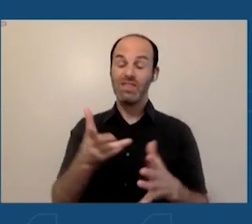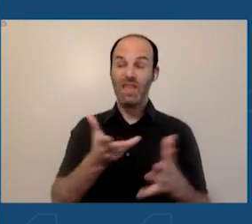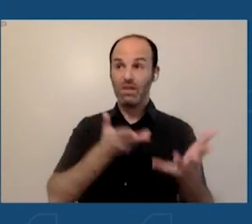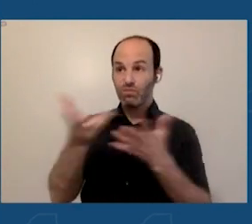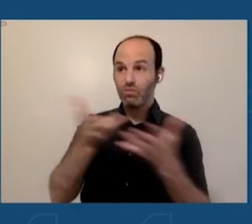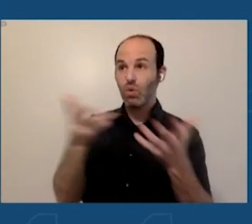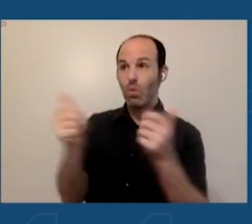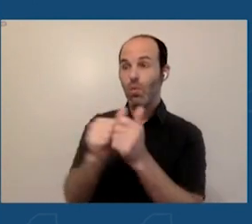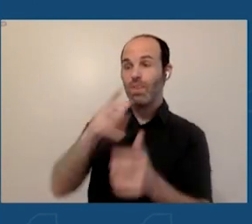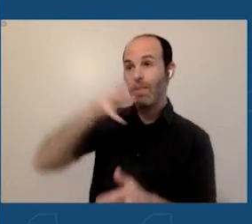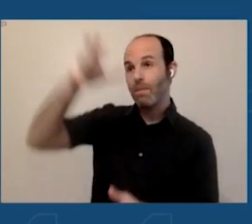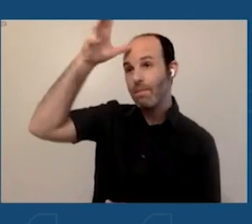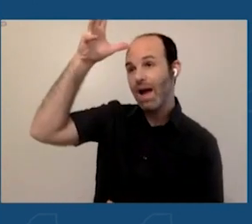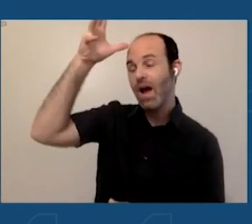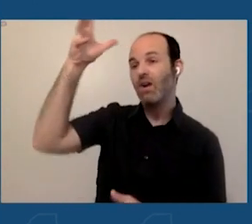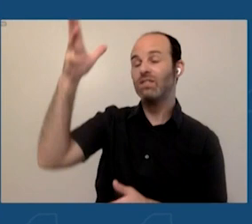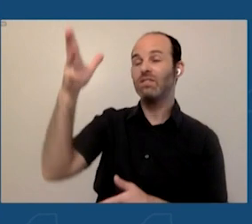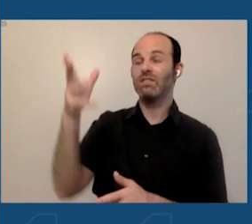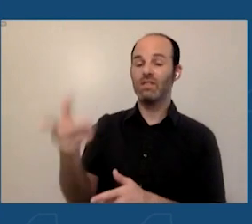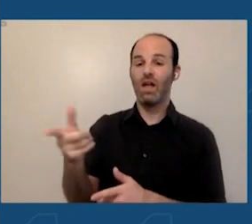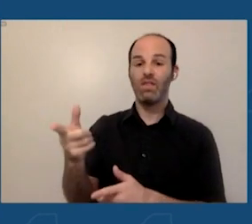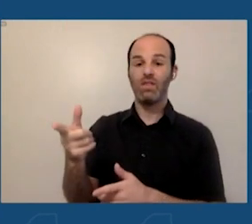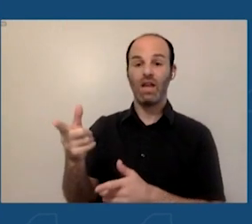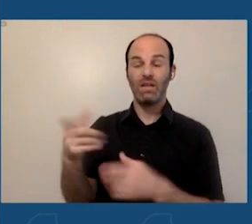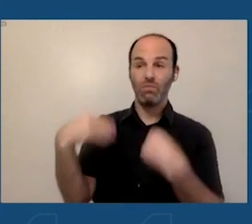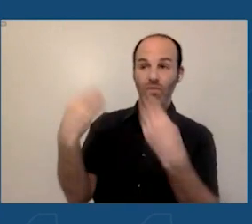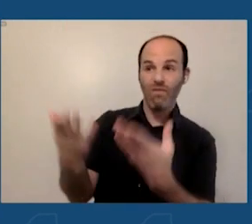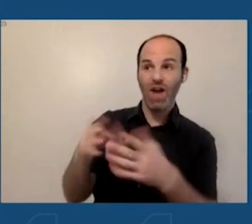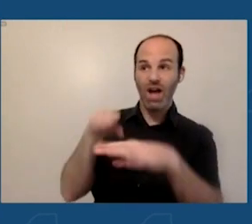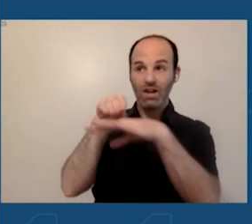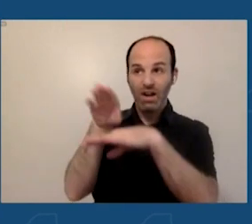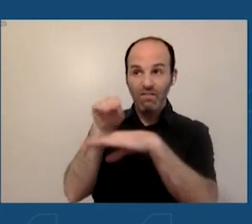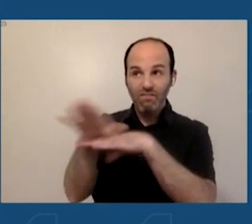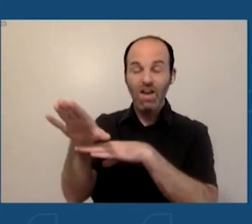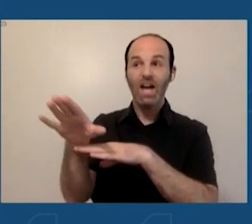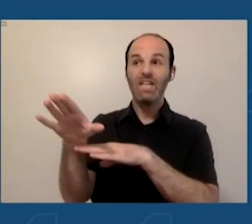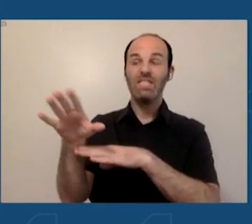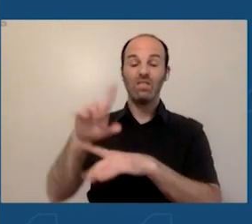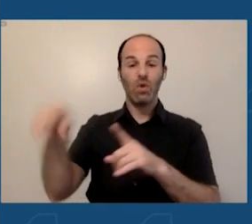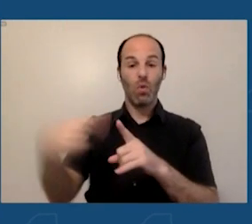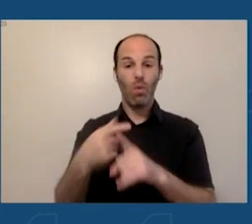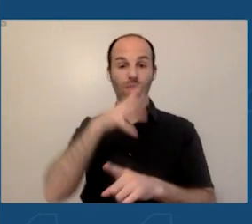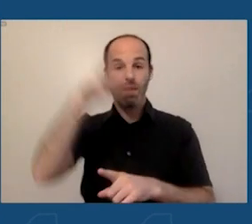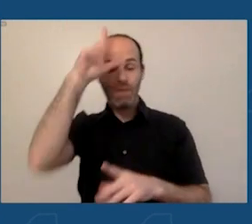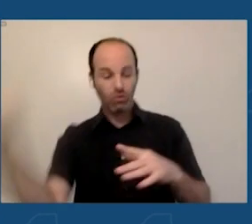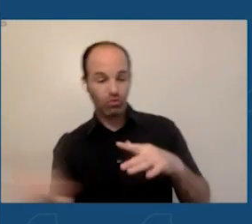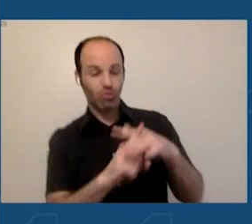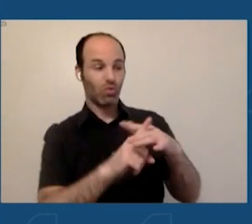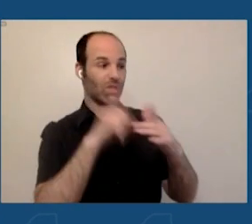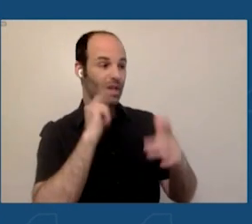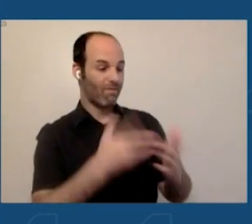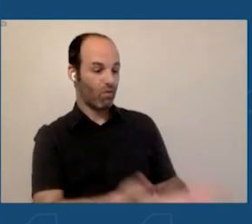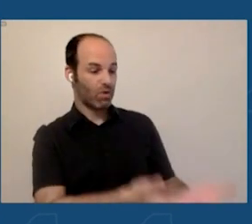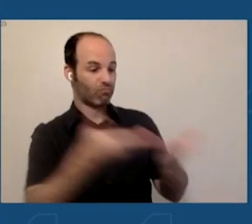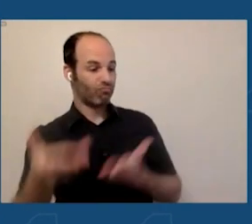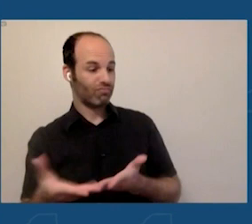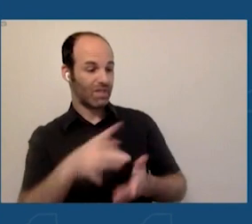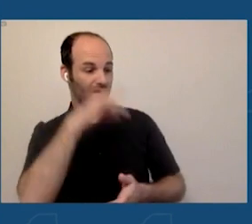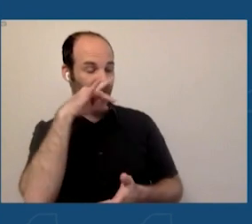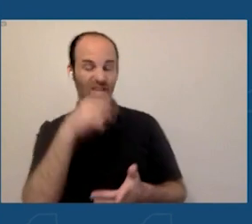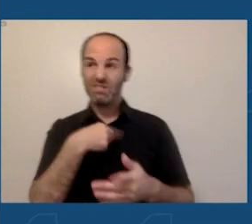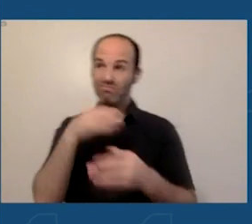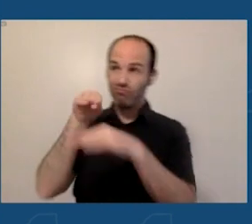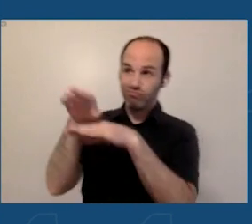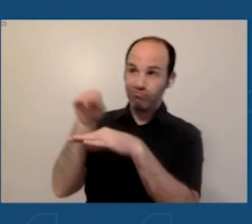dad and give them some advice when they come in to pick up their children. And so